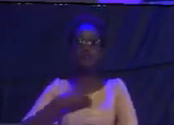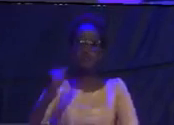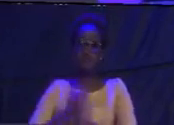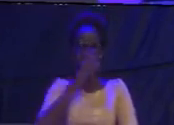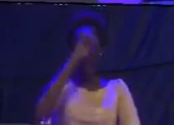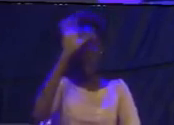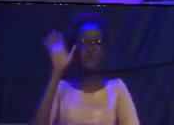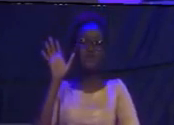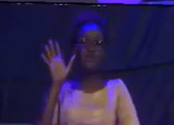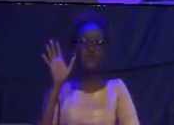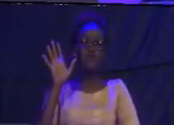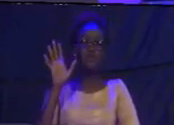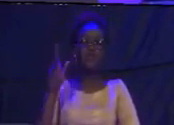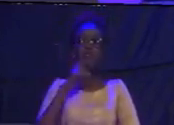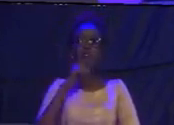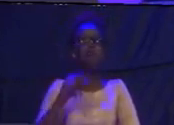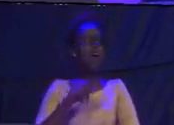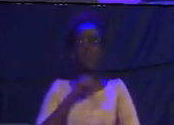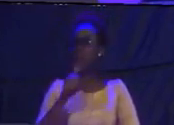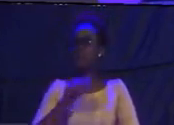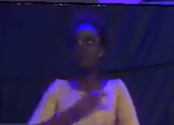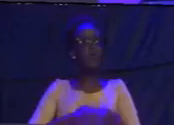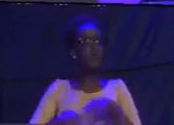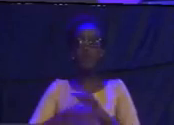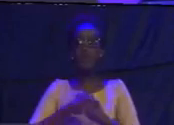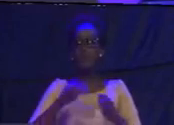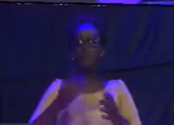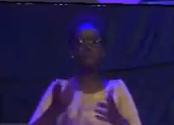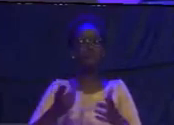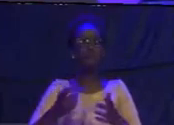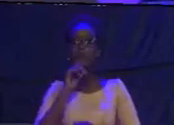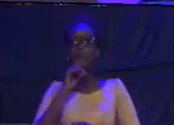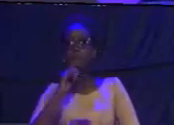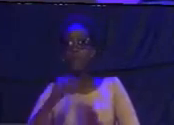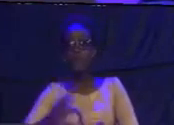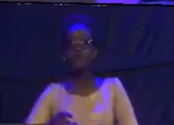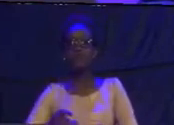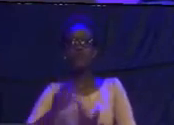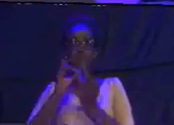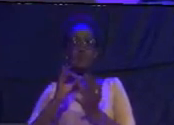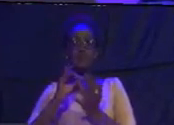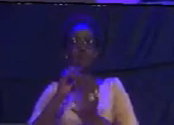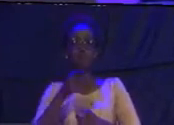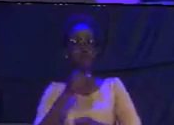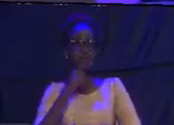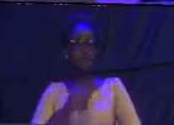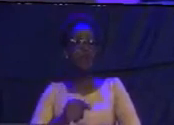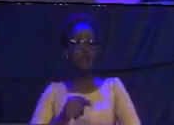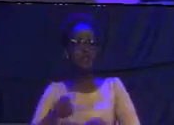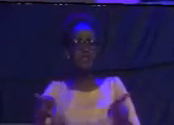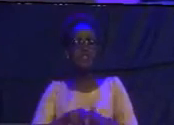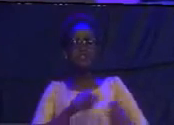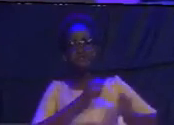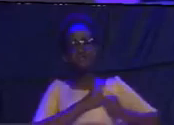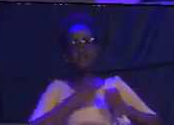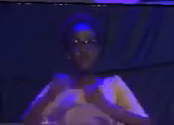He was the man of miracles. He was an unusual man. He was the man.